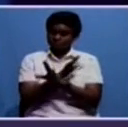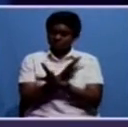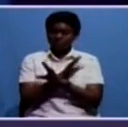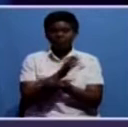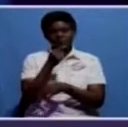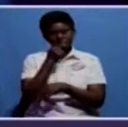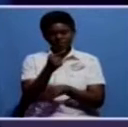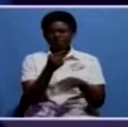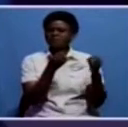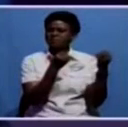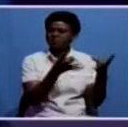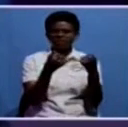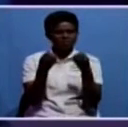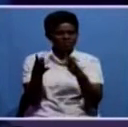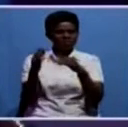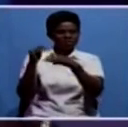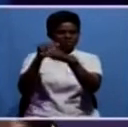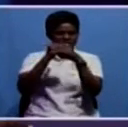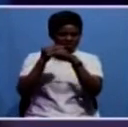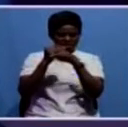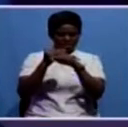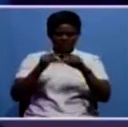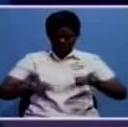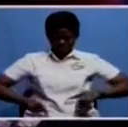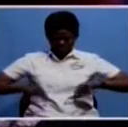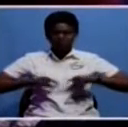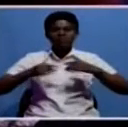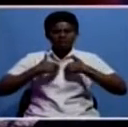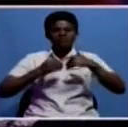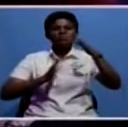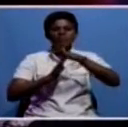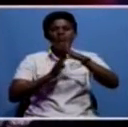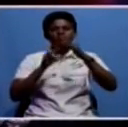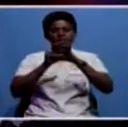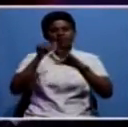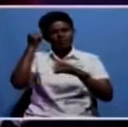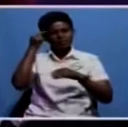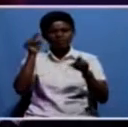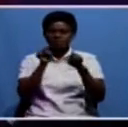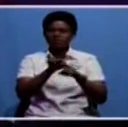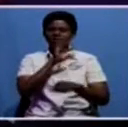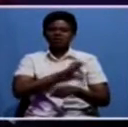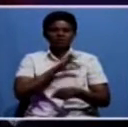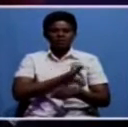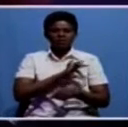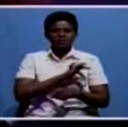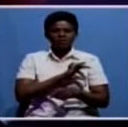much disparity between the standard of living for certain people in government and the salaries they get. I don't know. It cannot only be politicians,